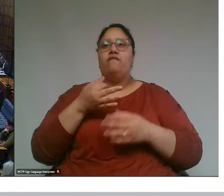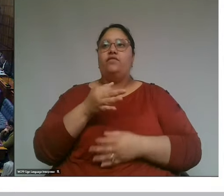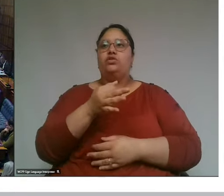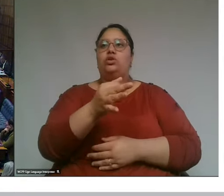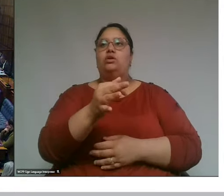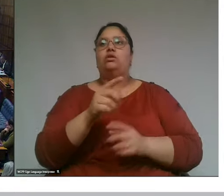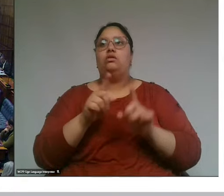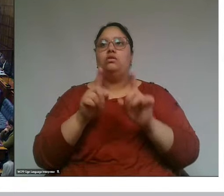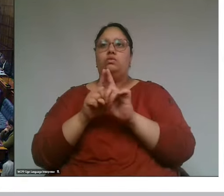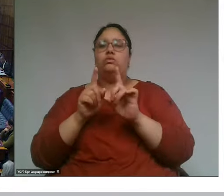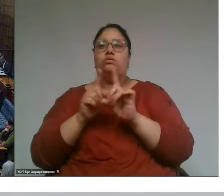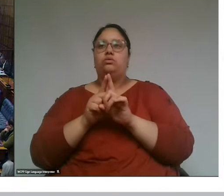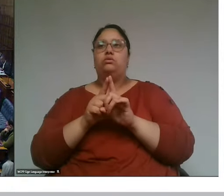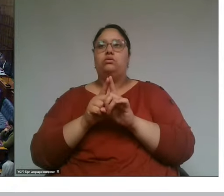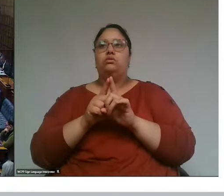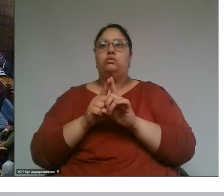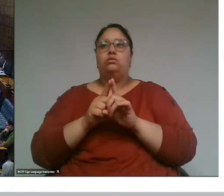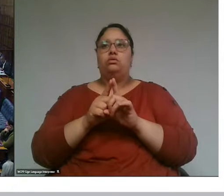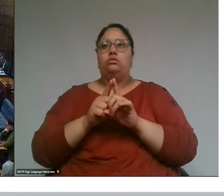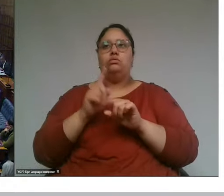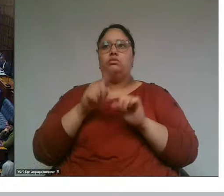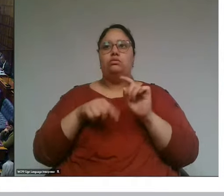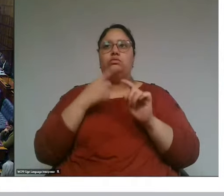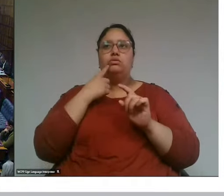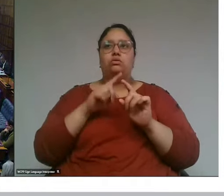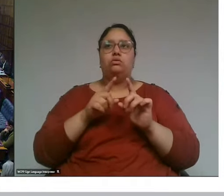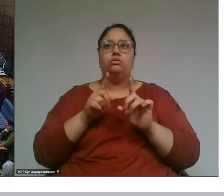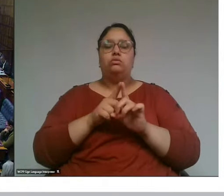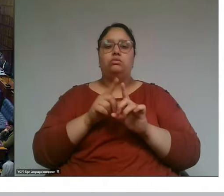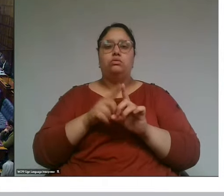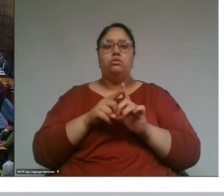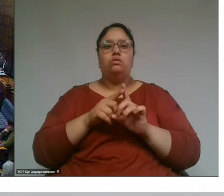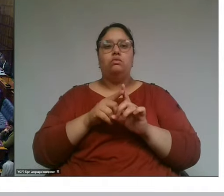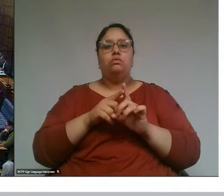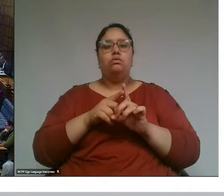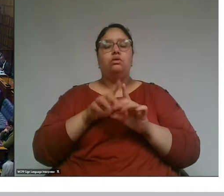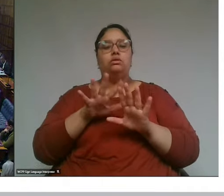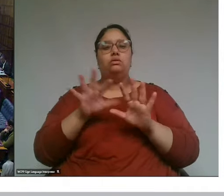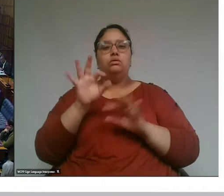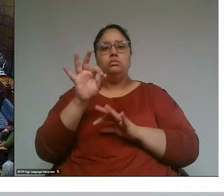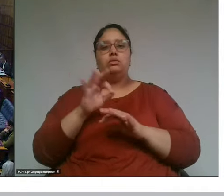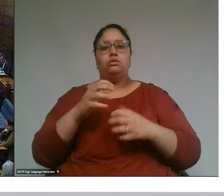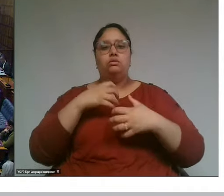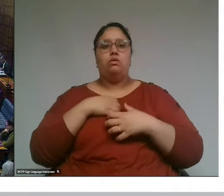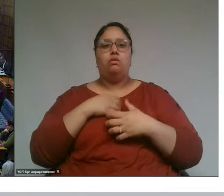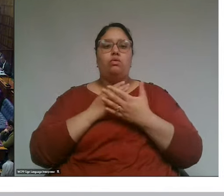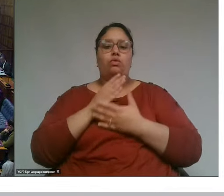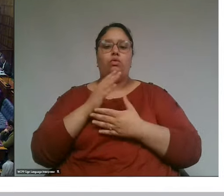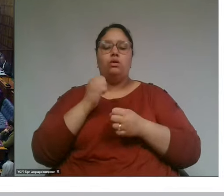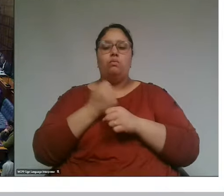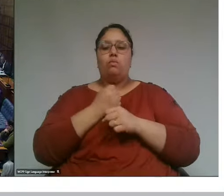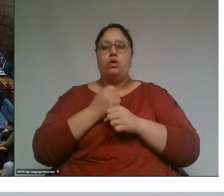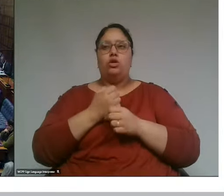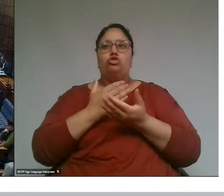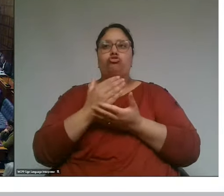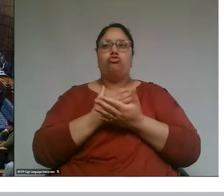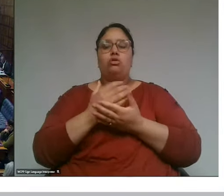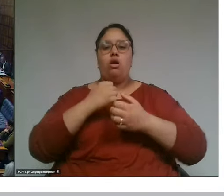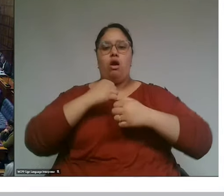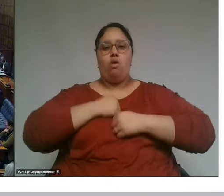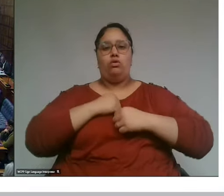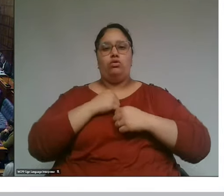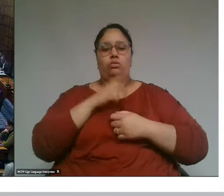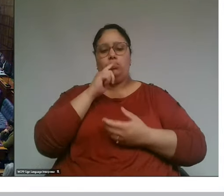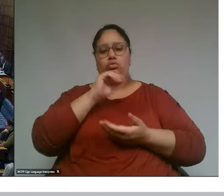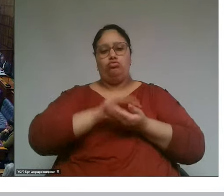African Pioneer Marine 90% owned and the remaining 10% owned by the employee share um ownership trust um